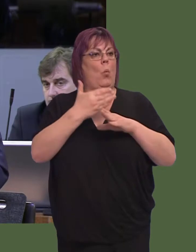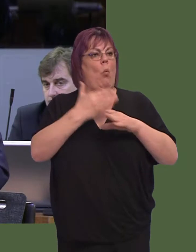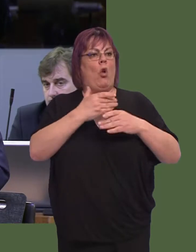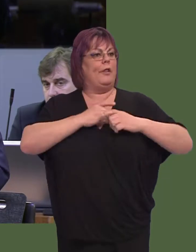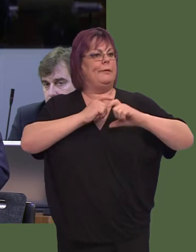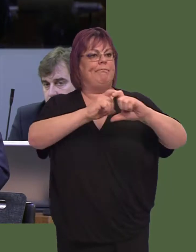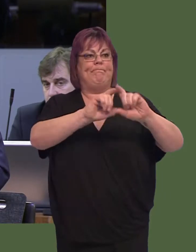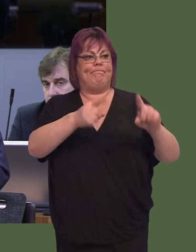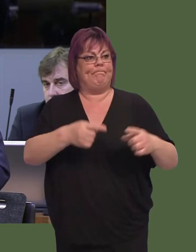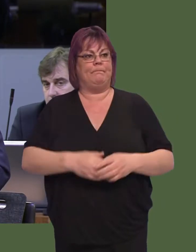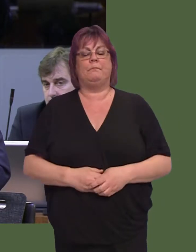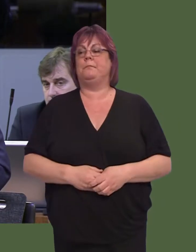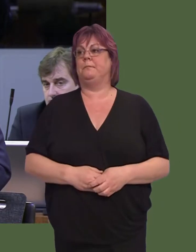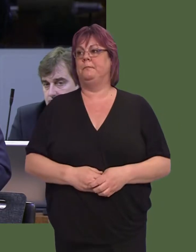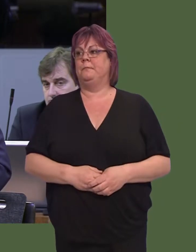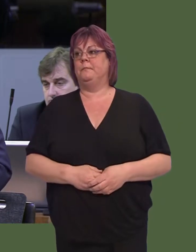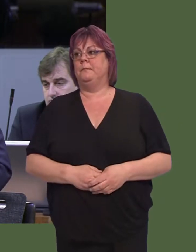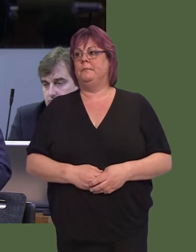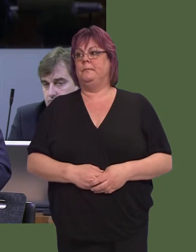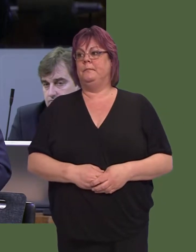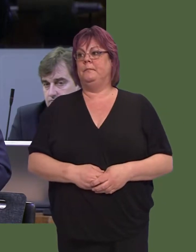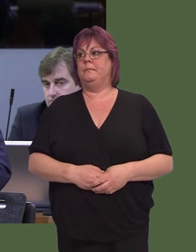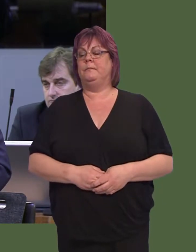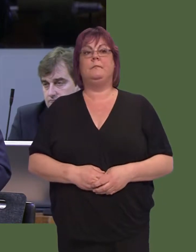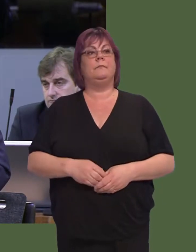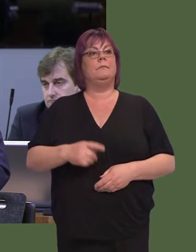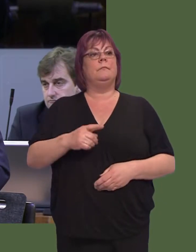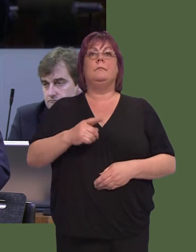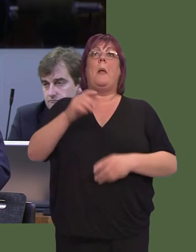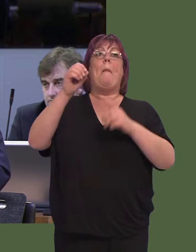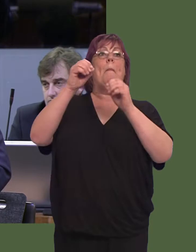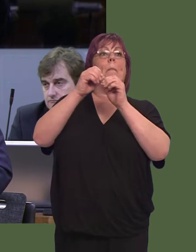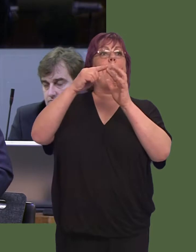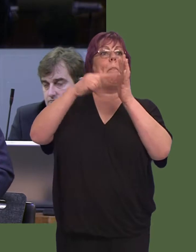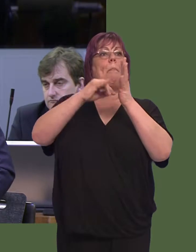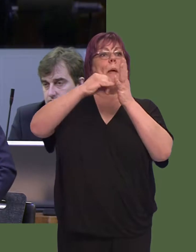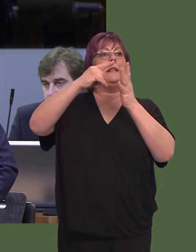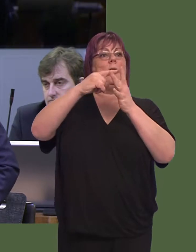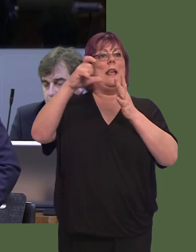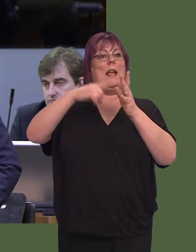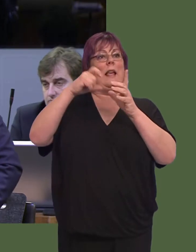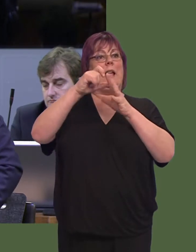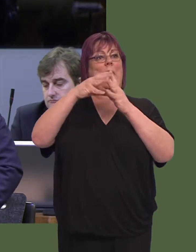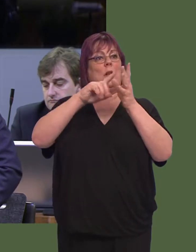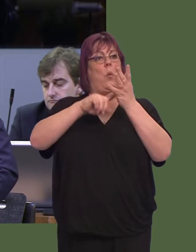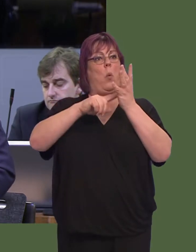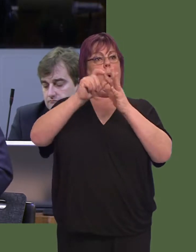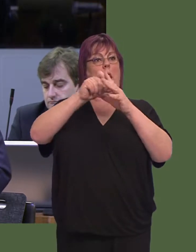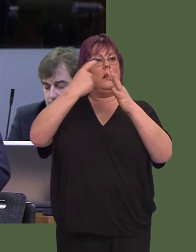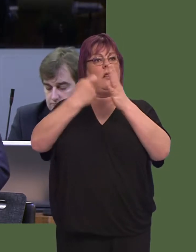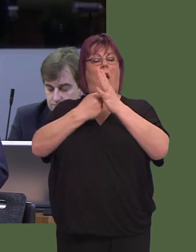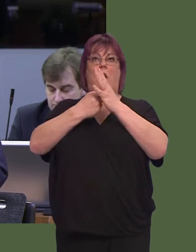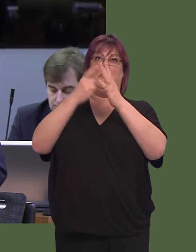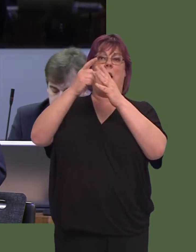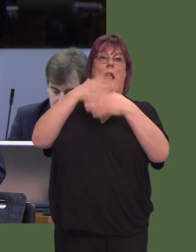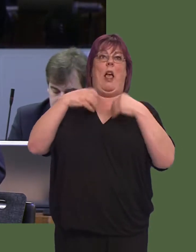retain the nurses within our service. The health board that is under your direct control, Betsy Cadwaladr, has lost 493